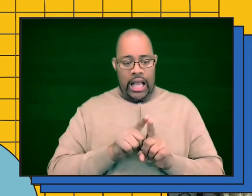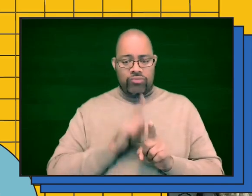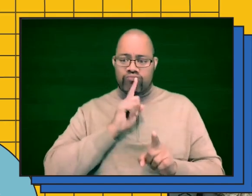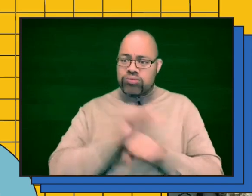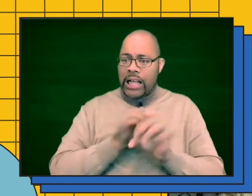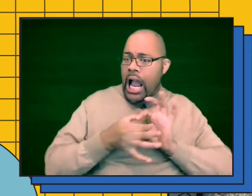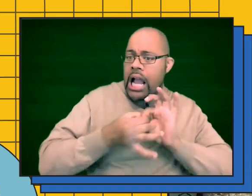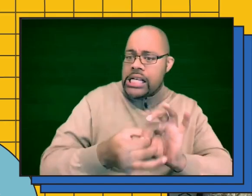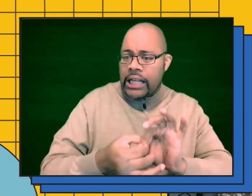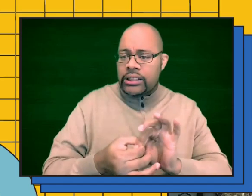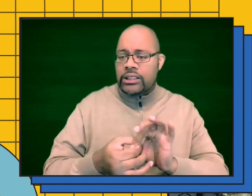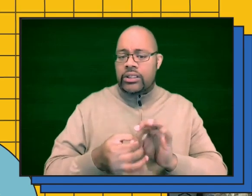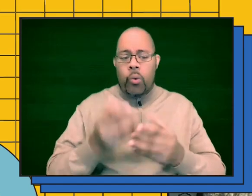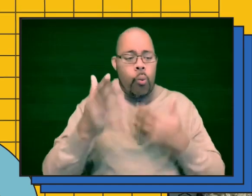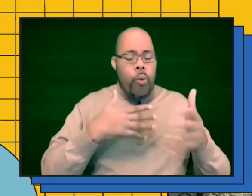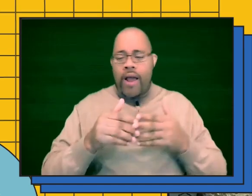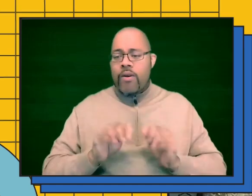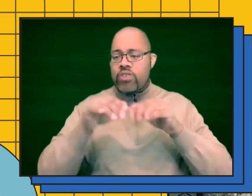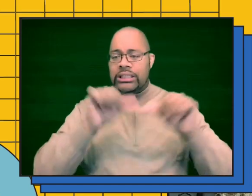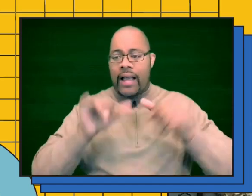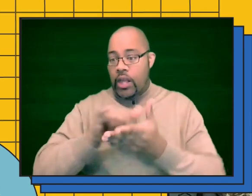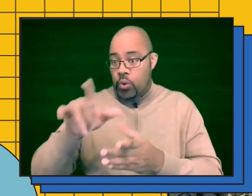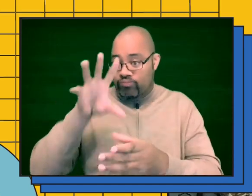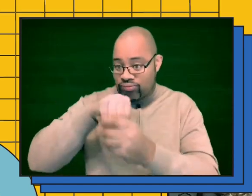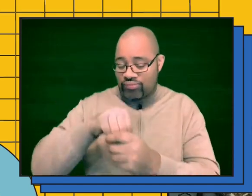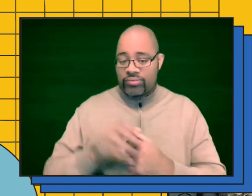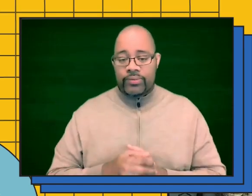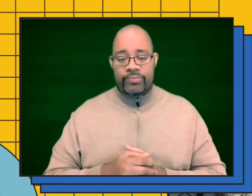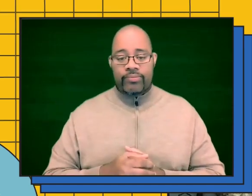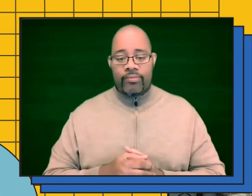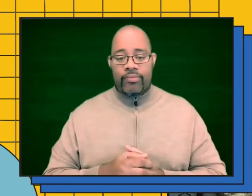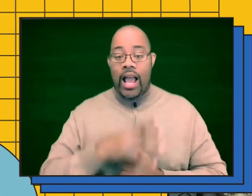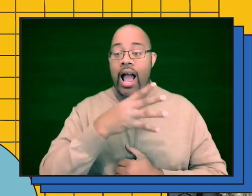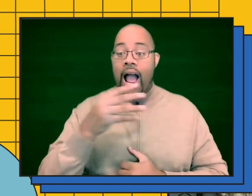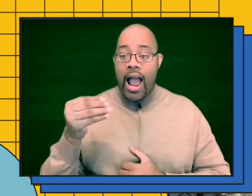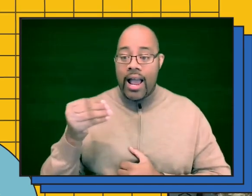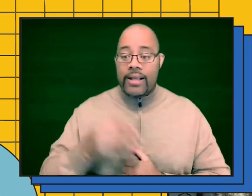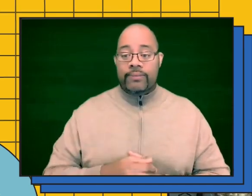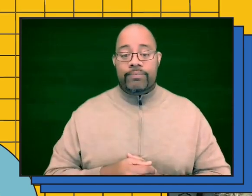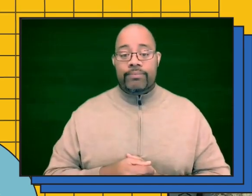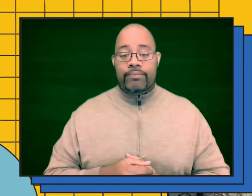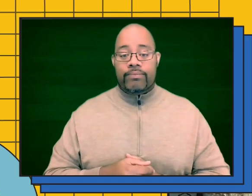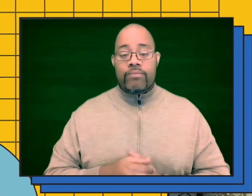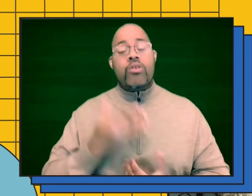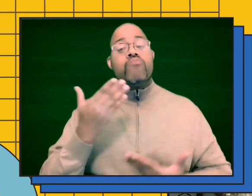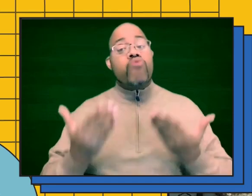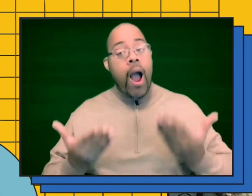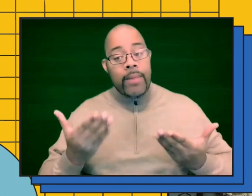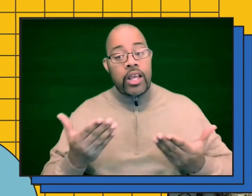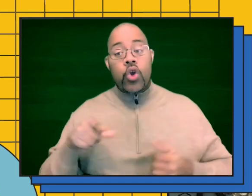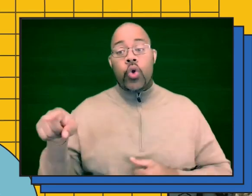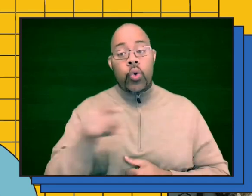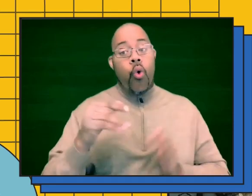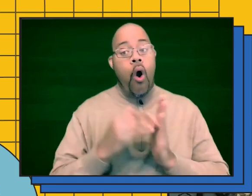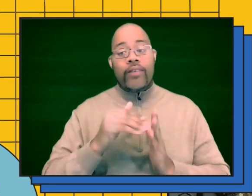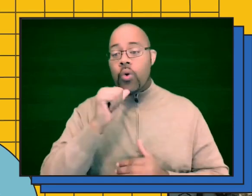as profoundly connected to whatever aspect of marine science that you are studying. And